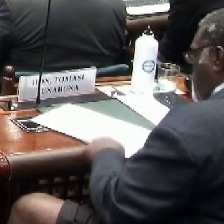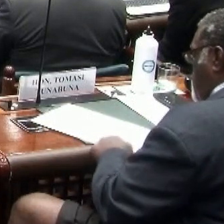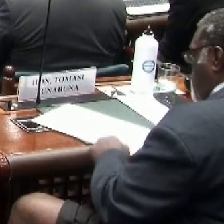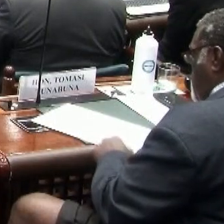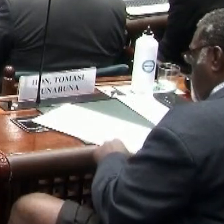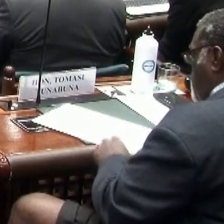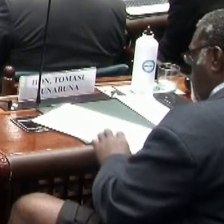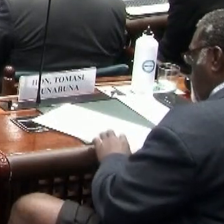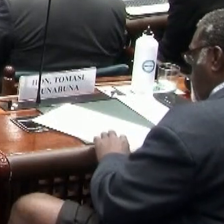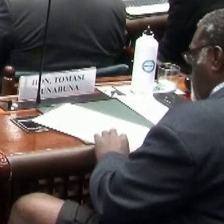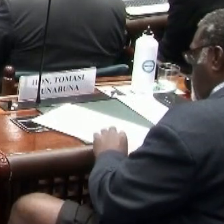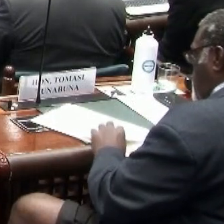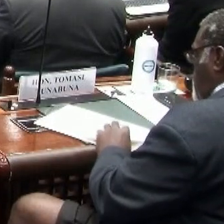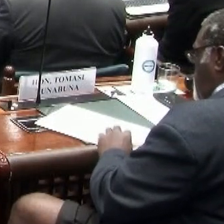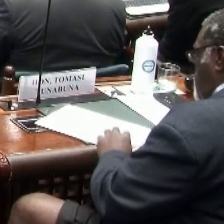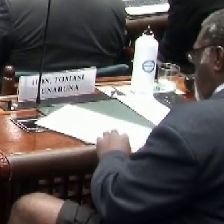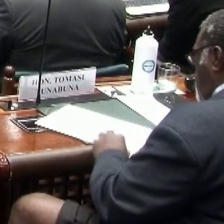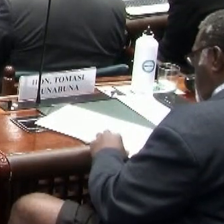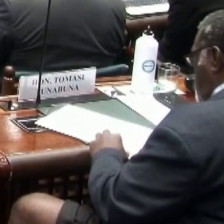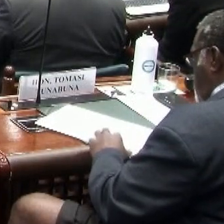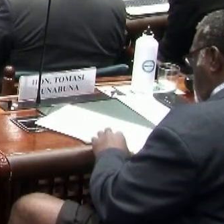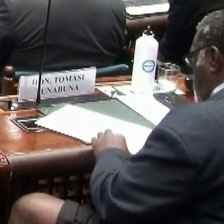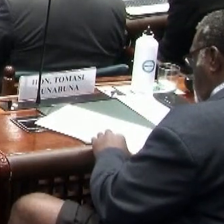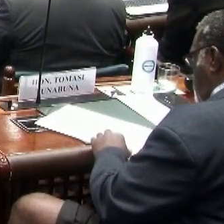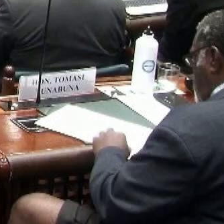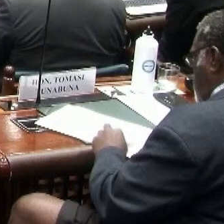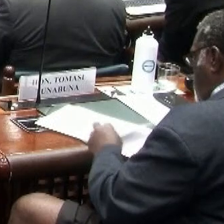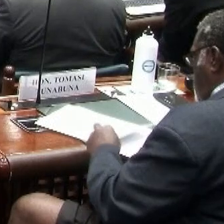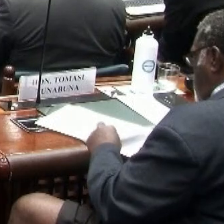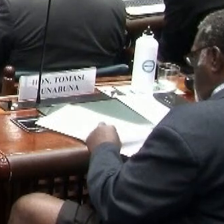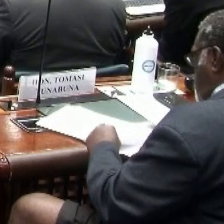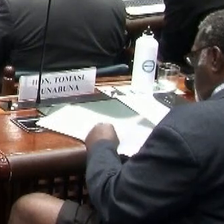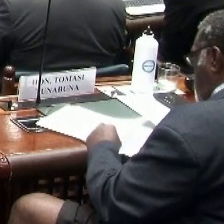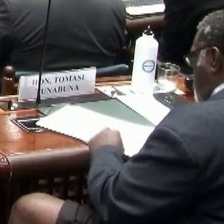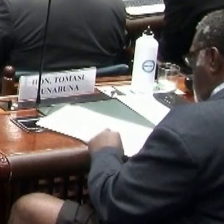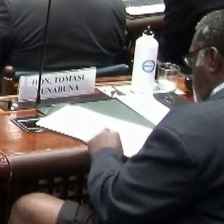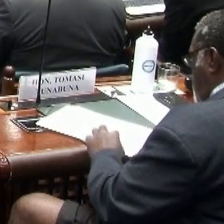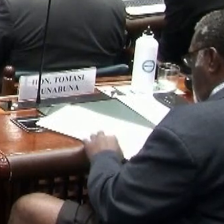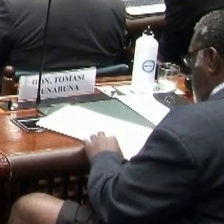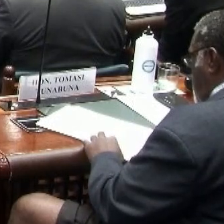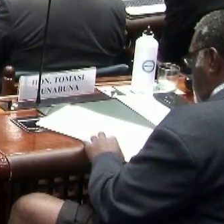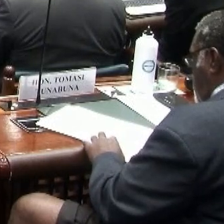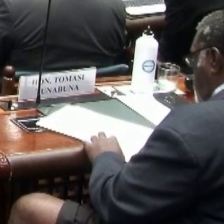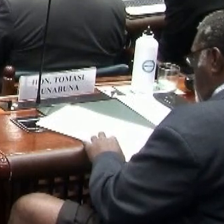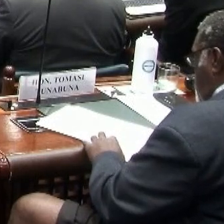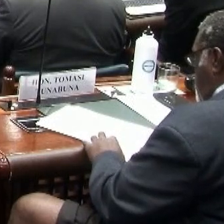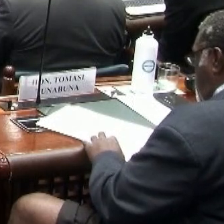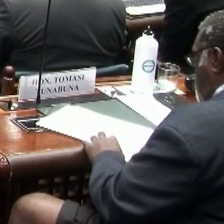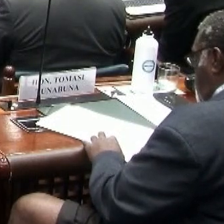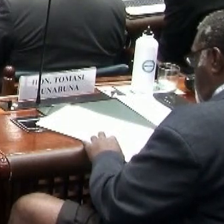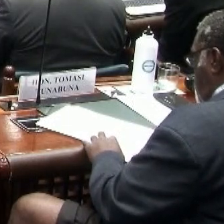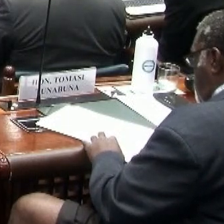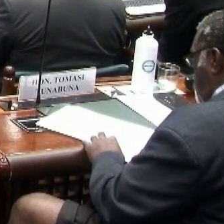Opposition, Honourable Members of Parliament. I rise in this August House to lend my support to the motion by the Honourable Prime Minister to thank